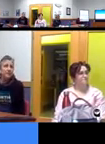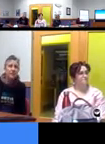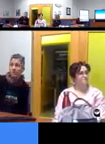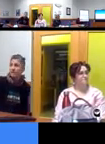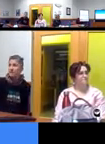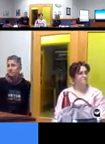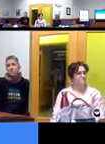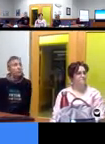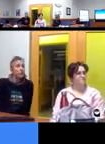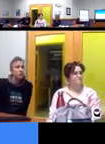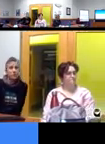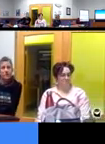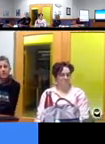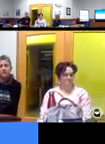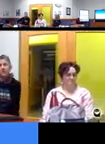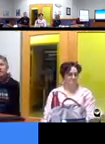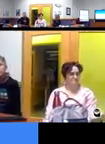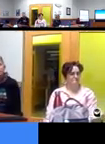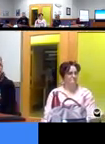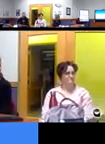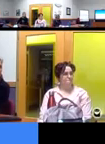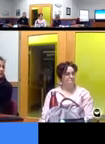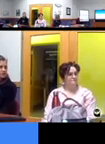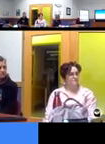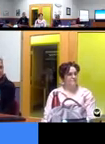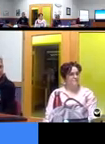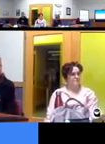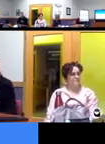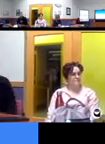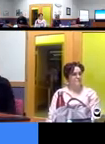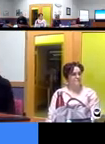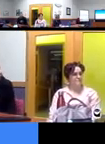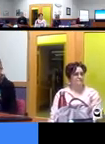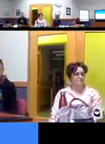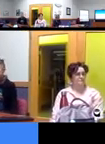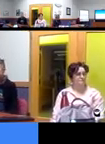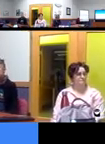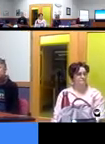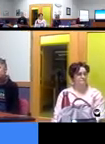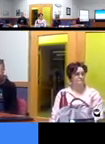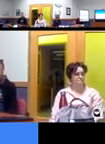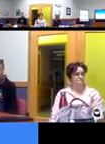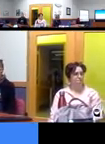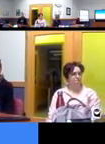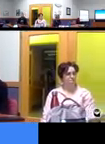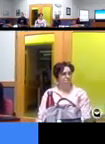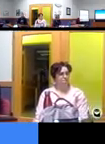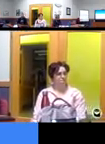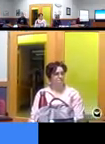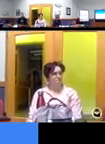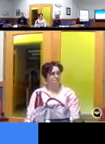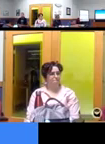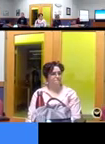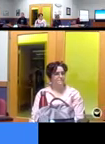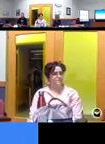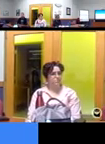forget, please eat your breakfast before you come, because putting in an IUD on somebody with an empty stomach can cause a lot more nausea